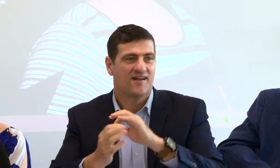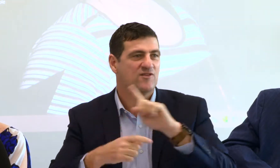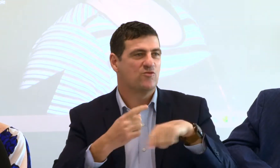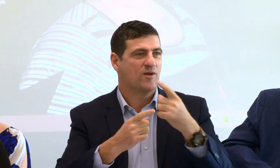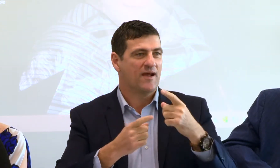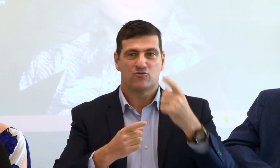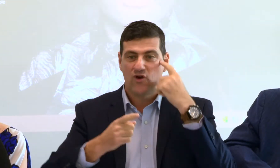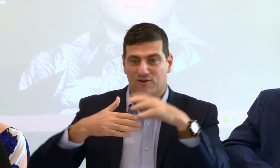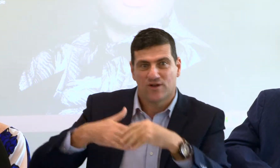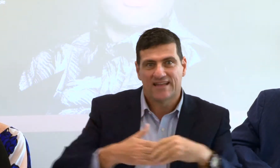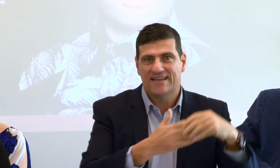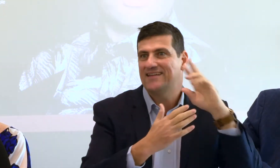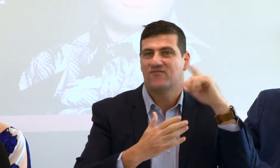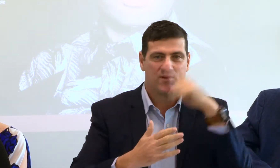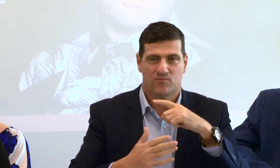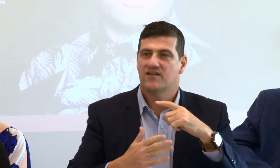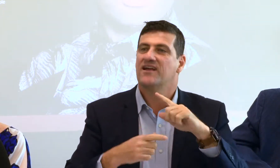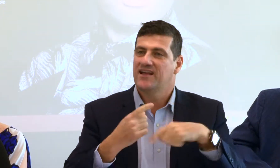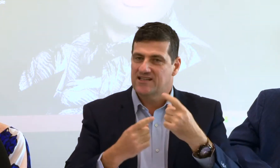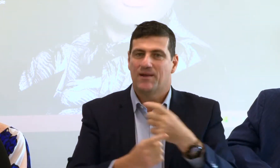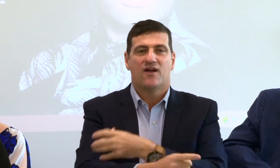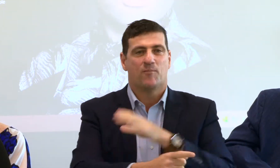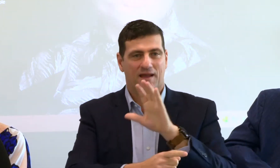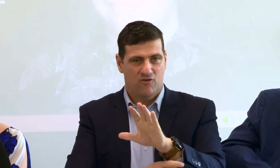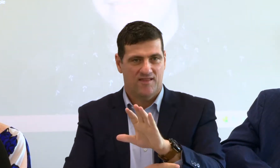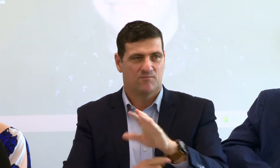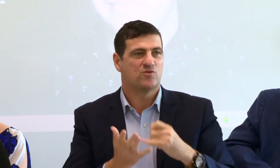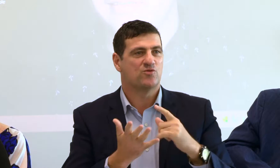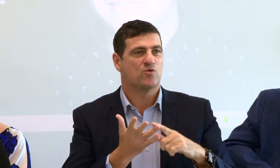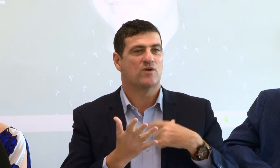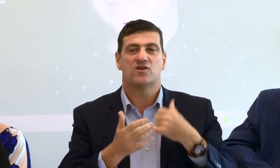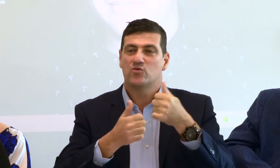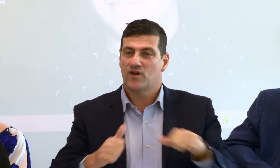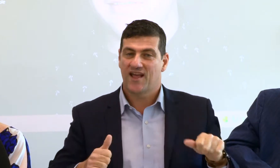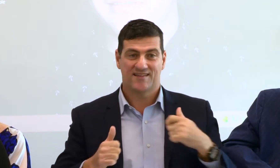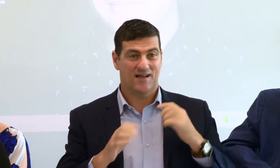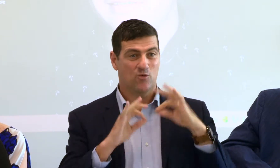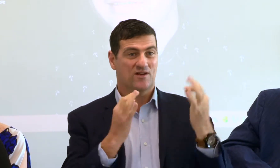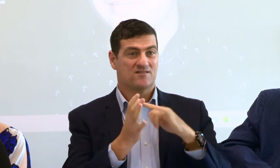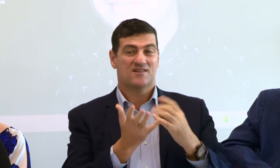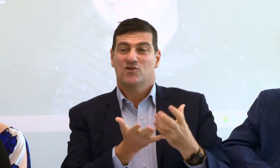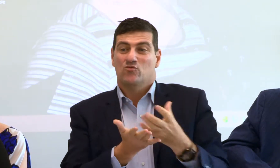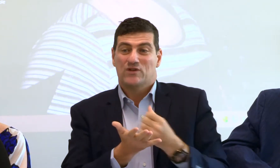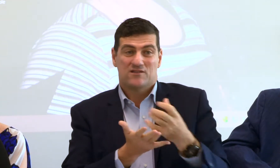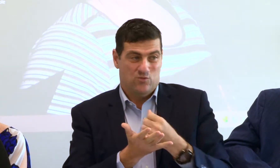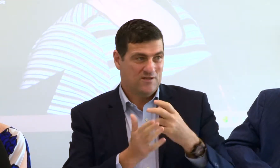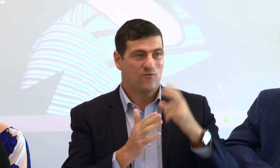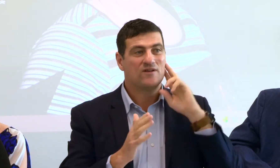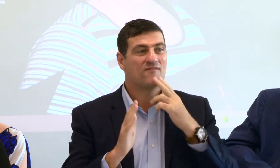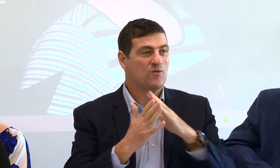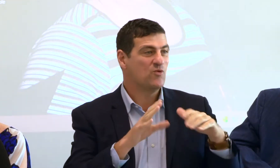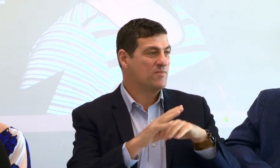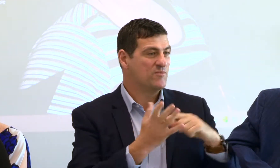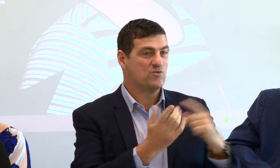It's not about helping. It's not about trying to lead deaf people. It's about empowering them. So they can utilise